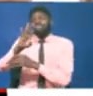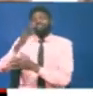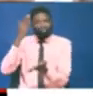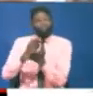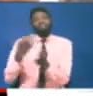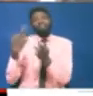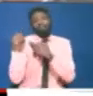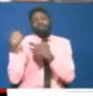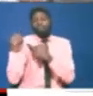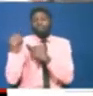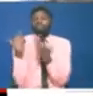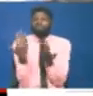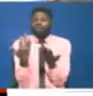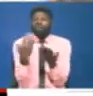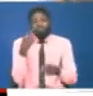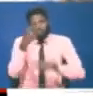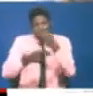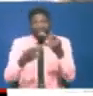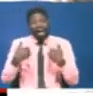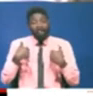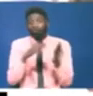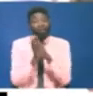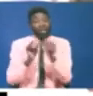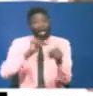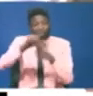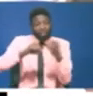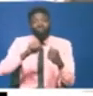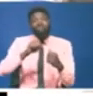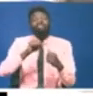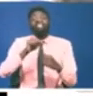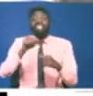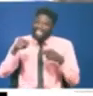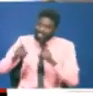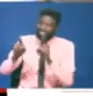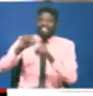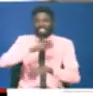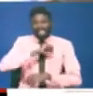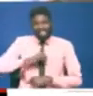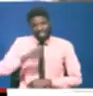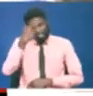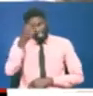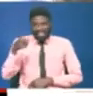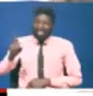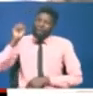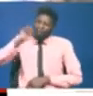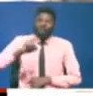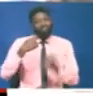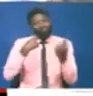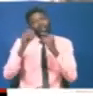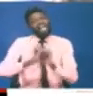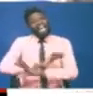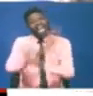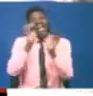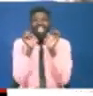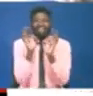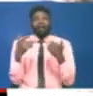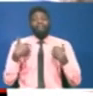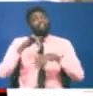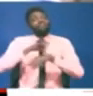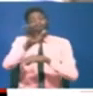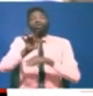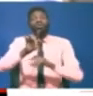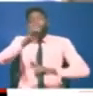Wetangula or others, they should clear them. They should say so clearly as to whether there was any influence, etc., etc. The questions raised as